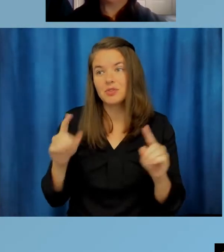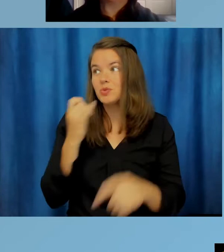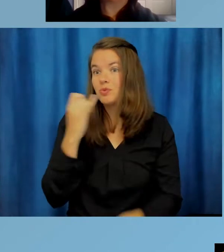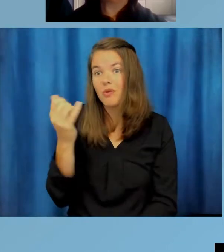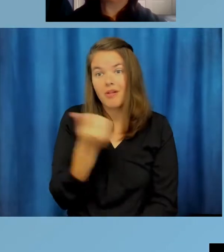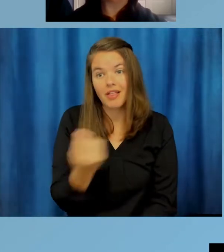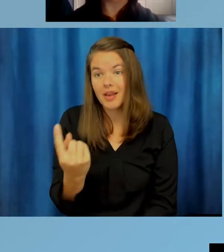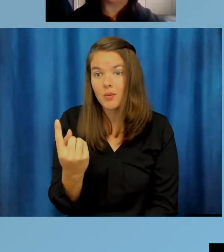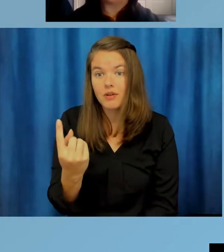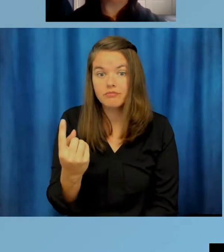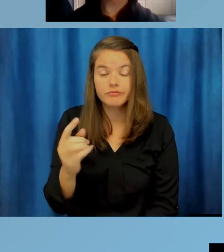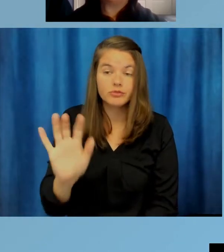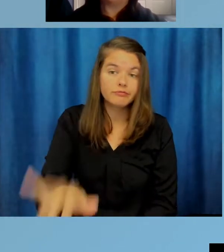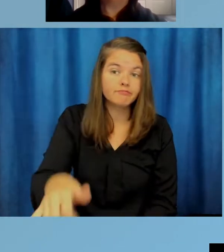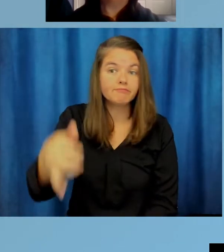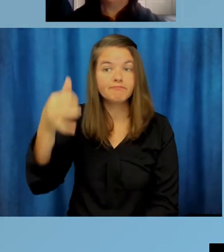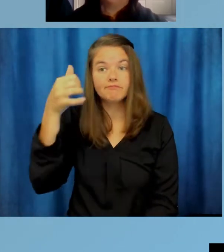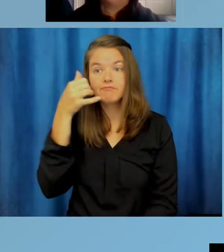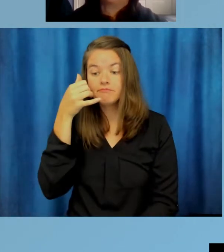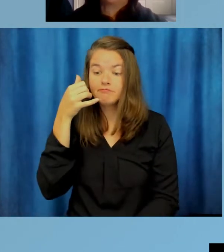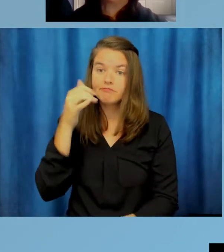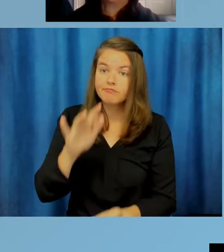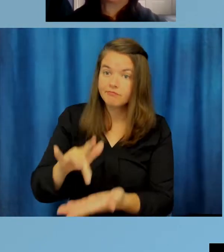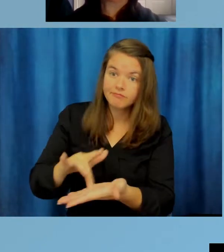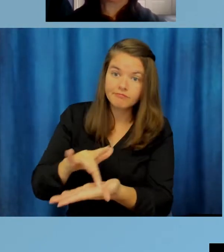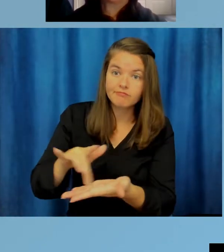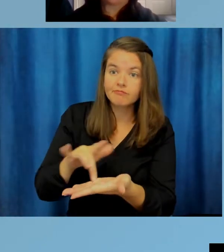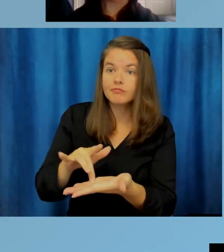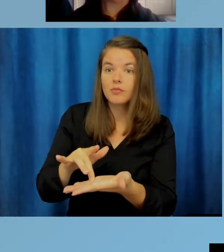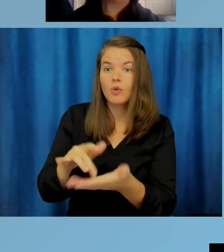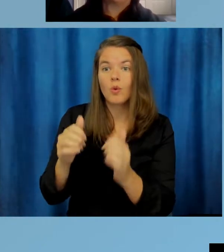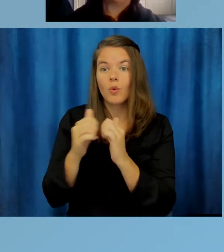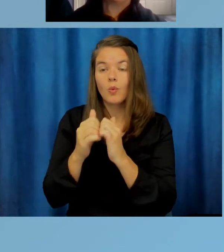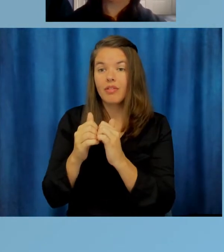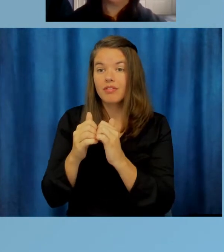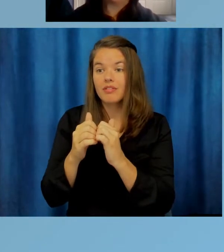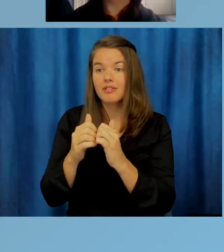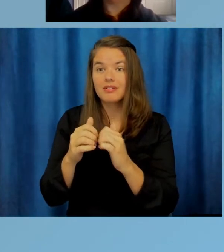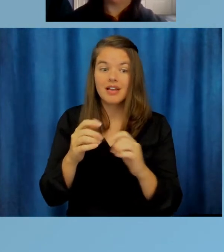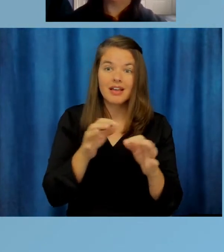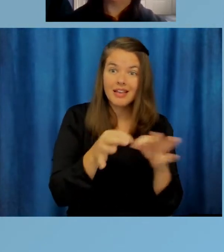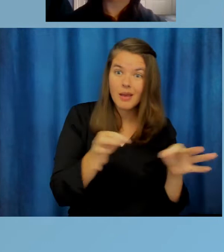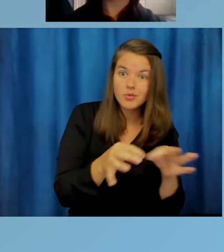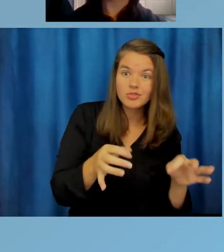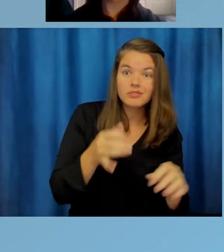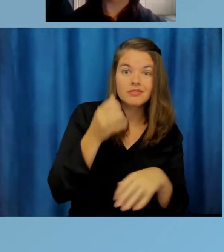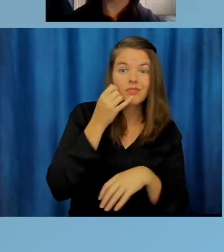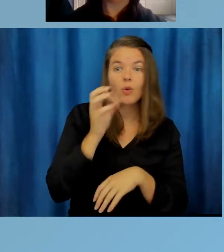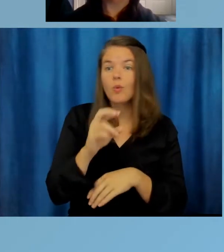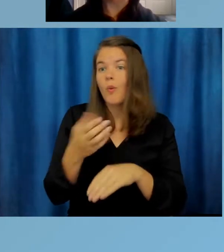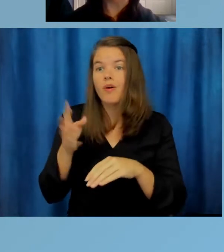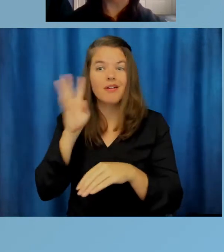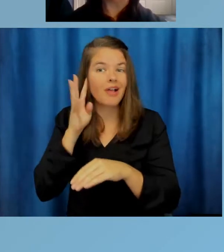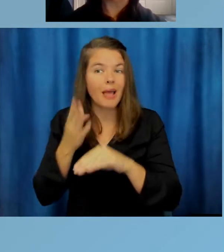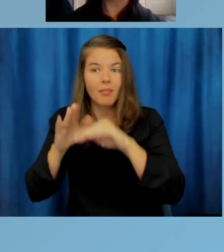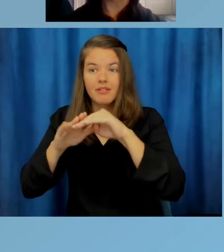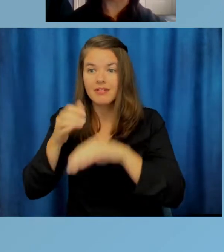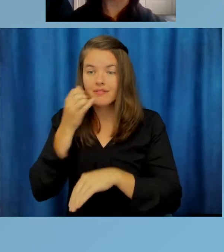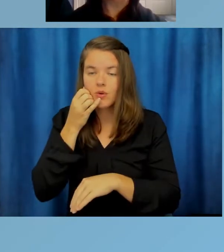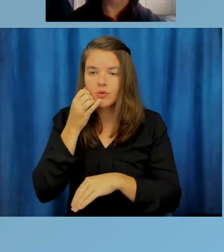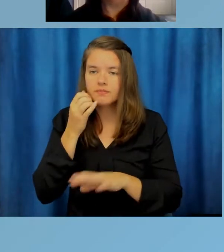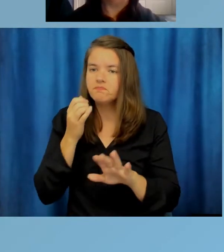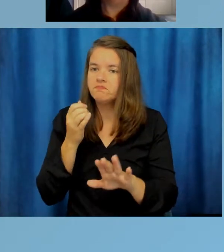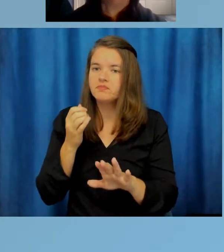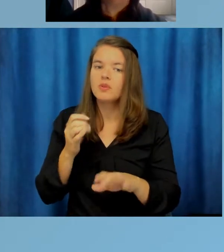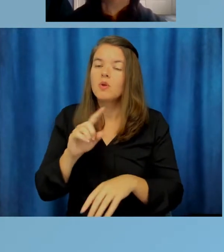calling anybody else. You would just pick up the phone and call the person with the captioning phone or the amplified phone. There's no difference. The only difference is